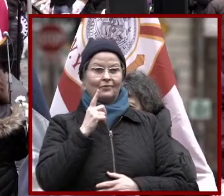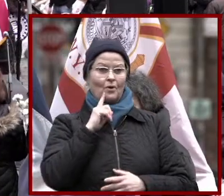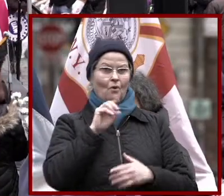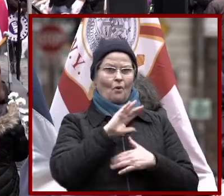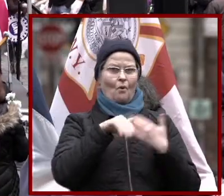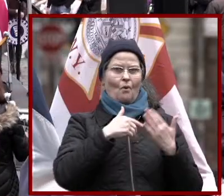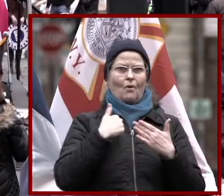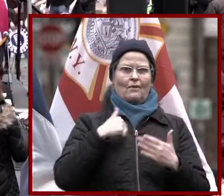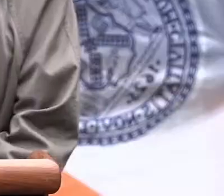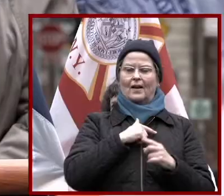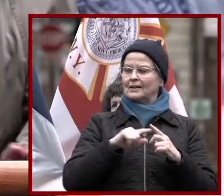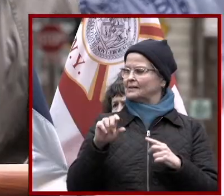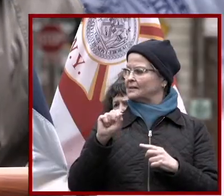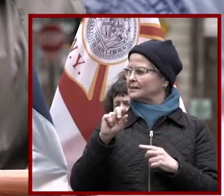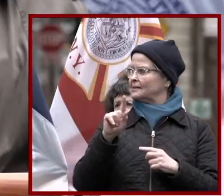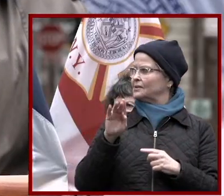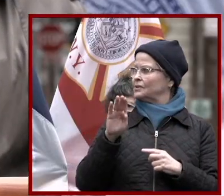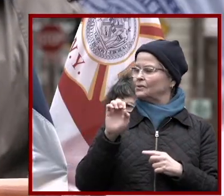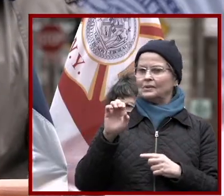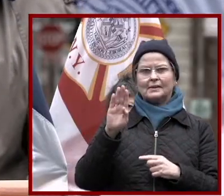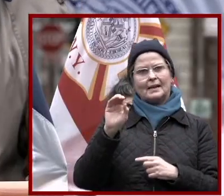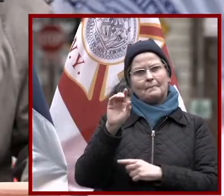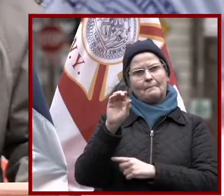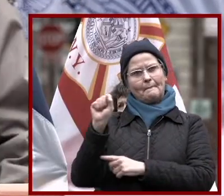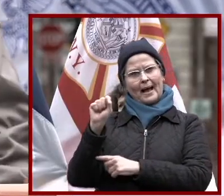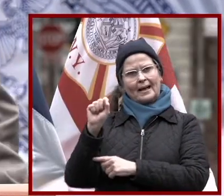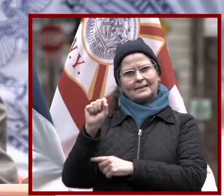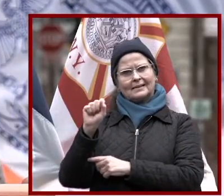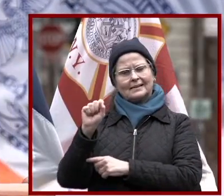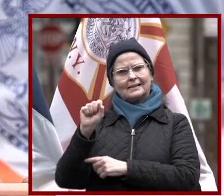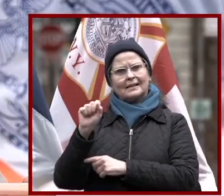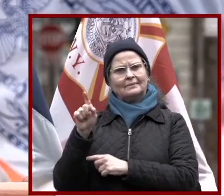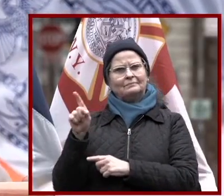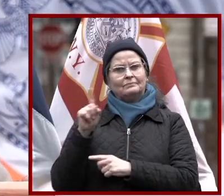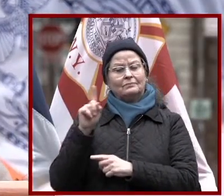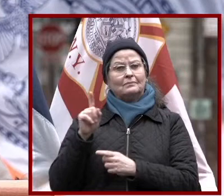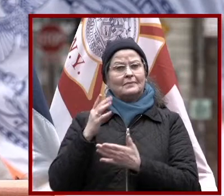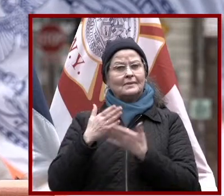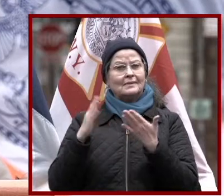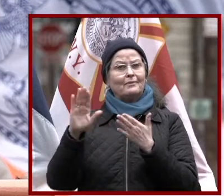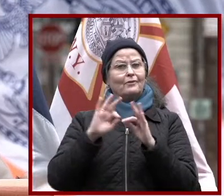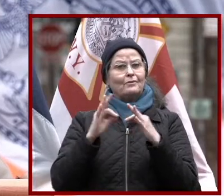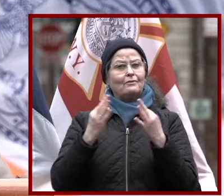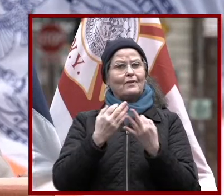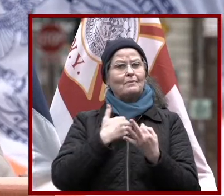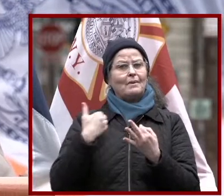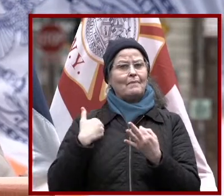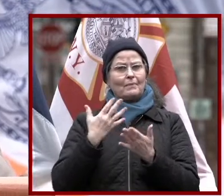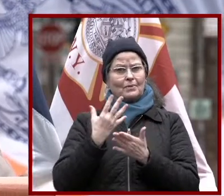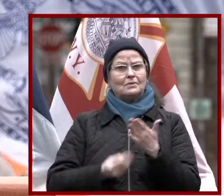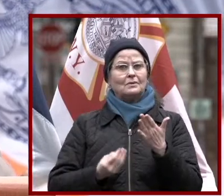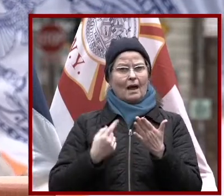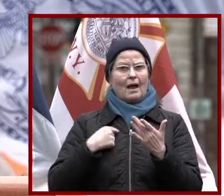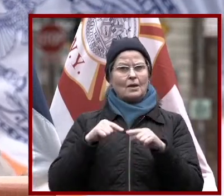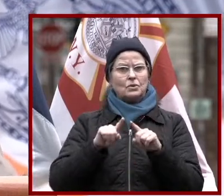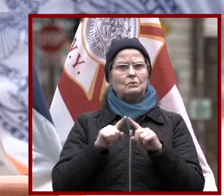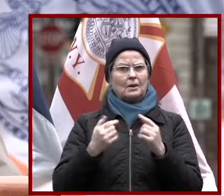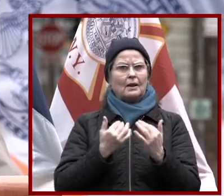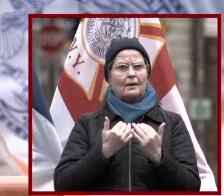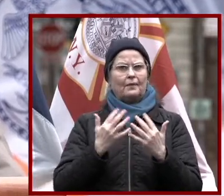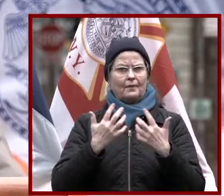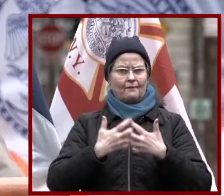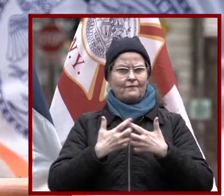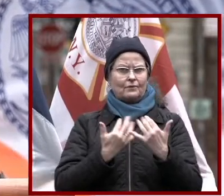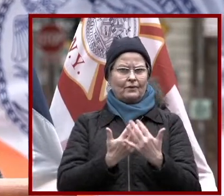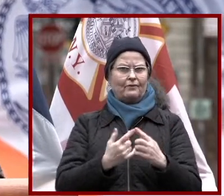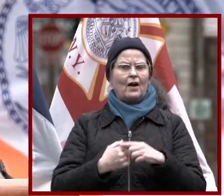because Susan Pratt Bass actually lost a few family members in this event. Actually, she had two